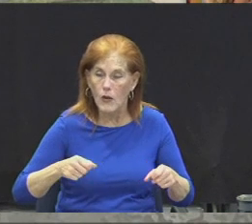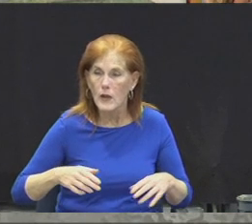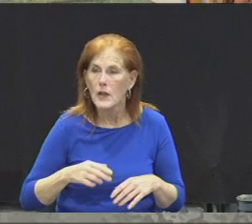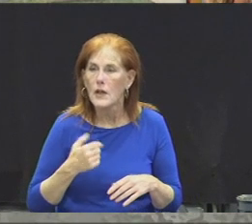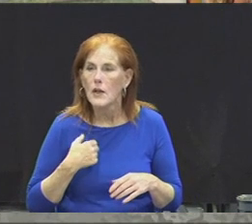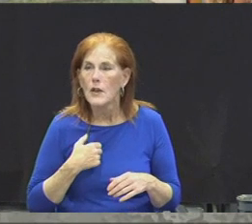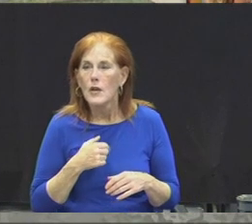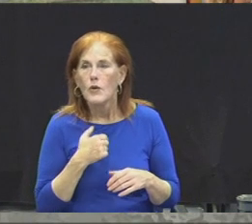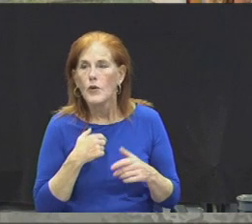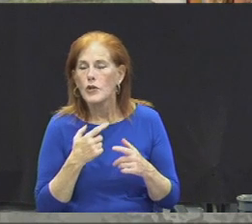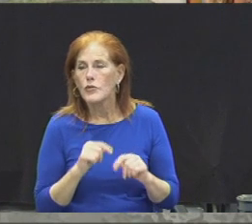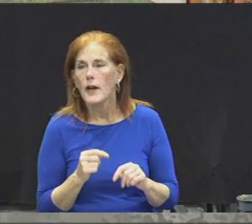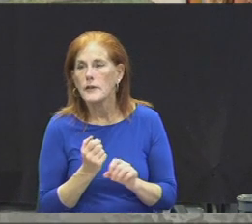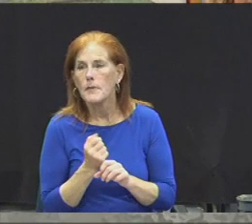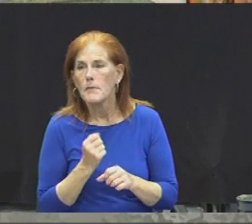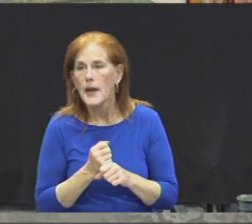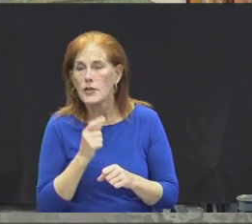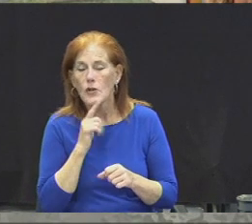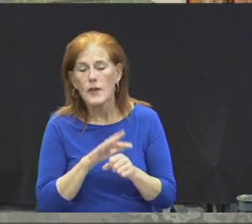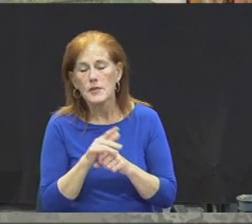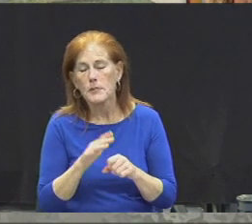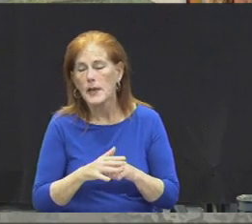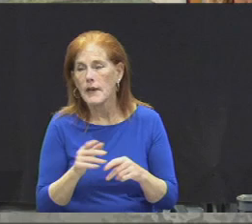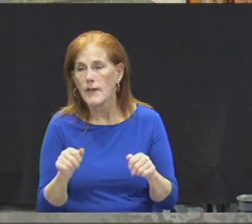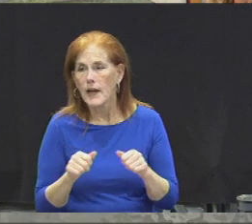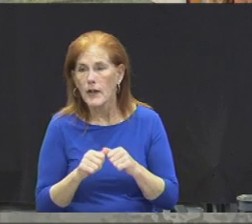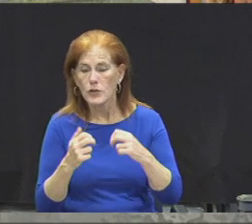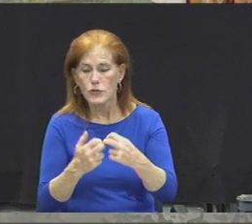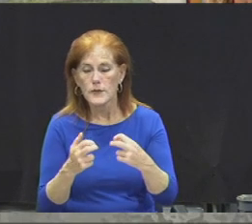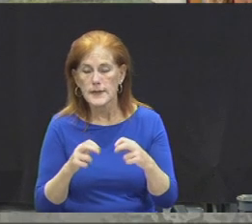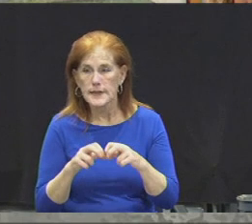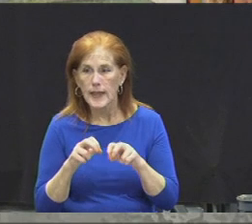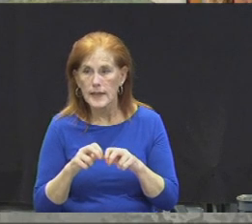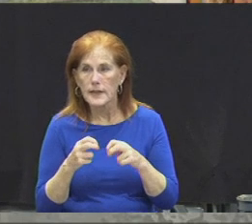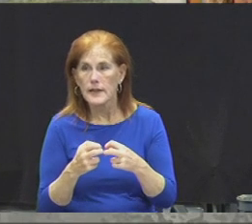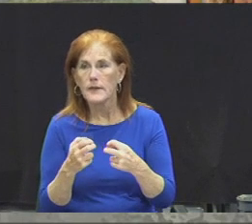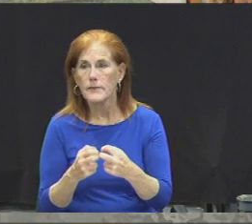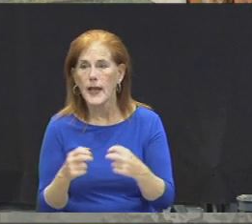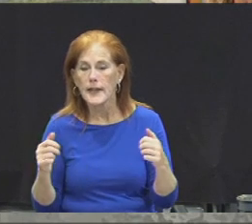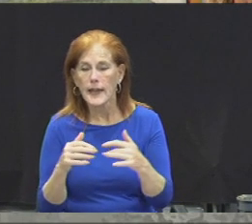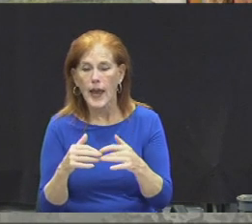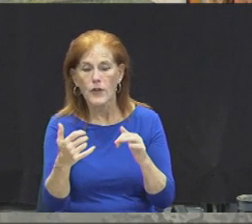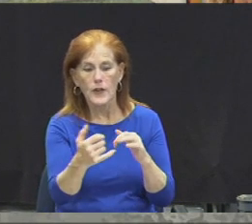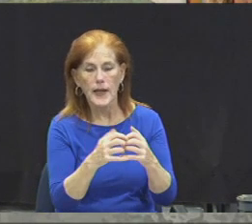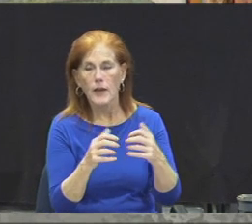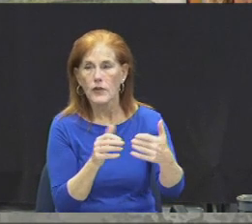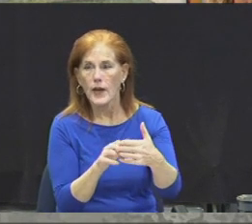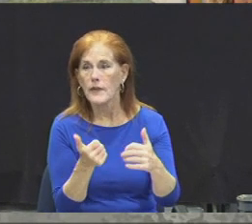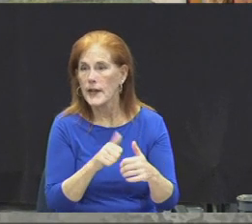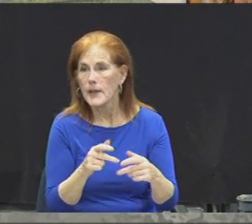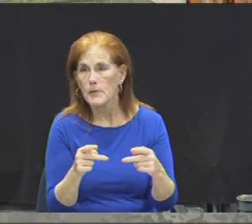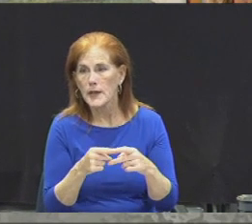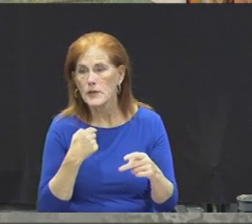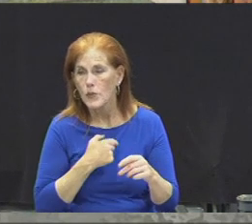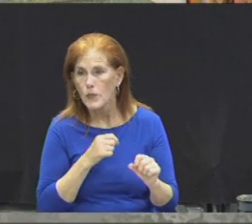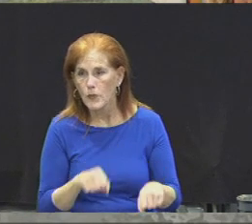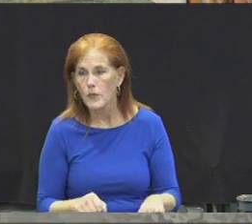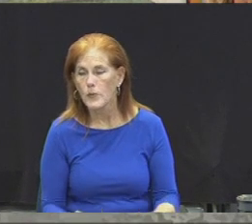where we try to bake companion seating and other kinds of accommodations into gathering areas wherever we were able to.